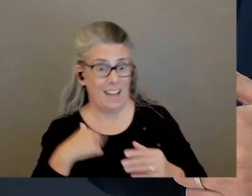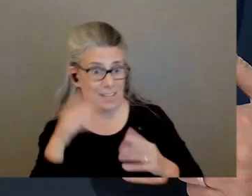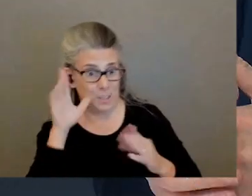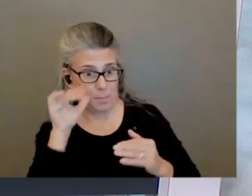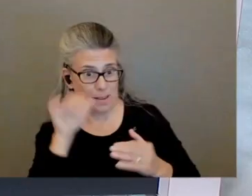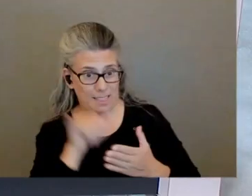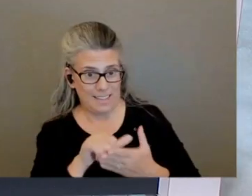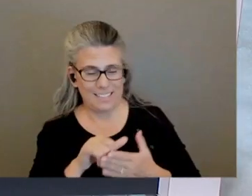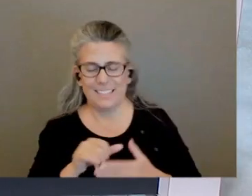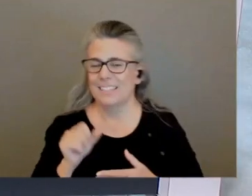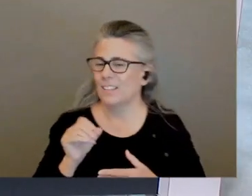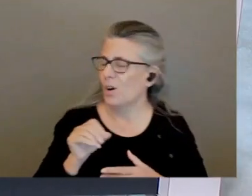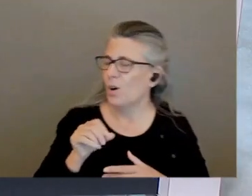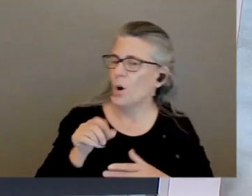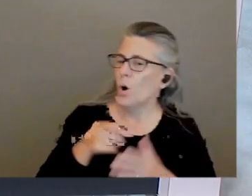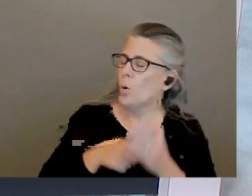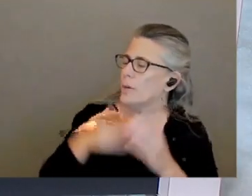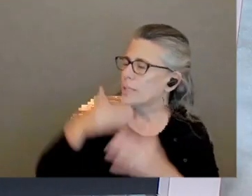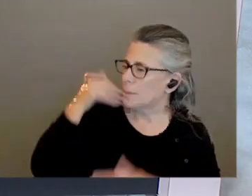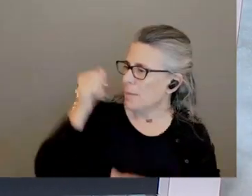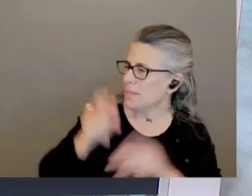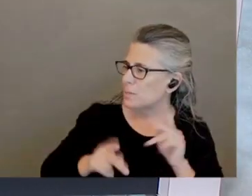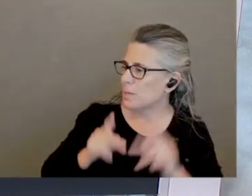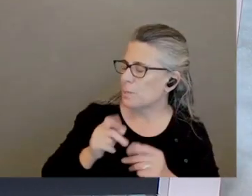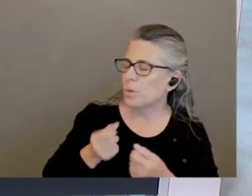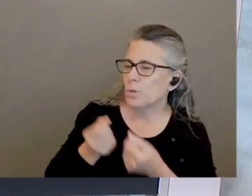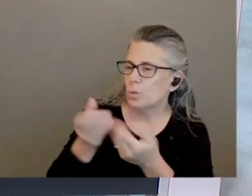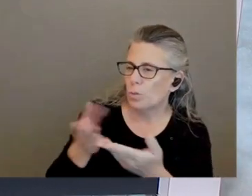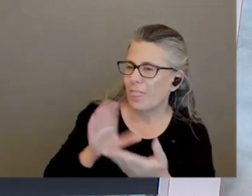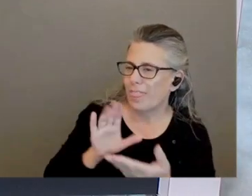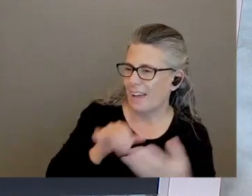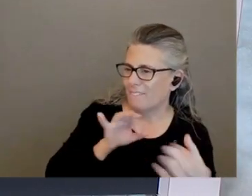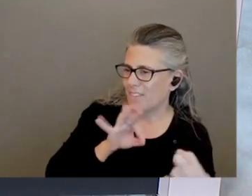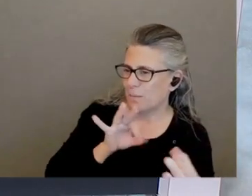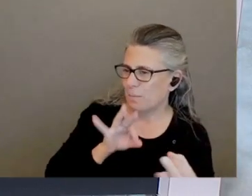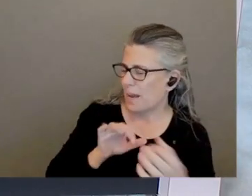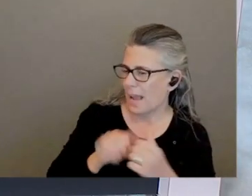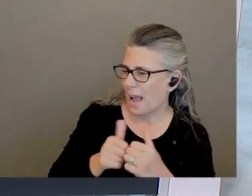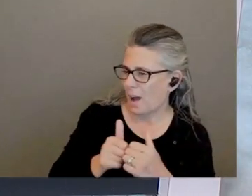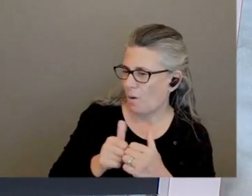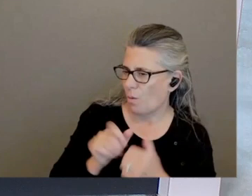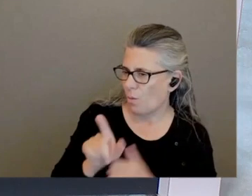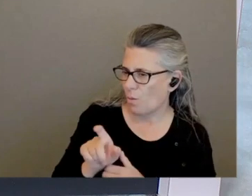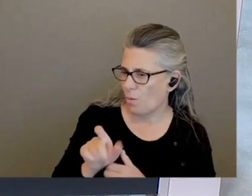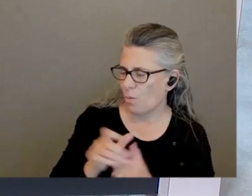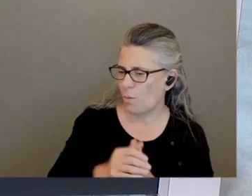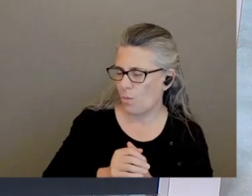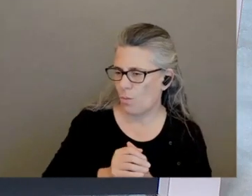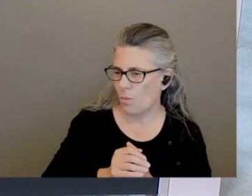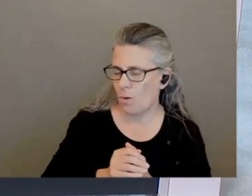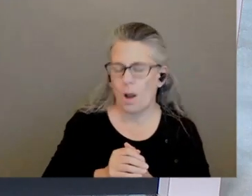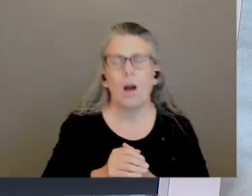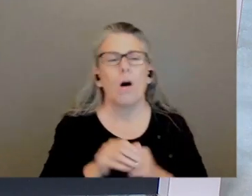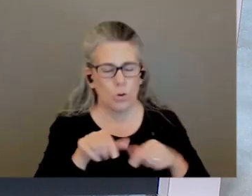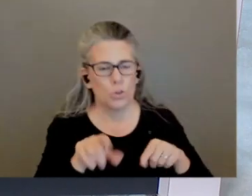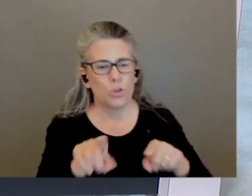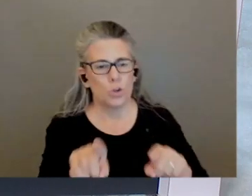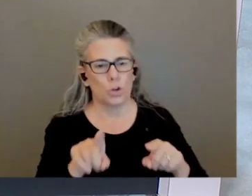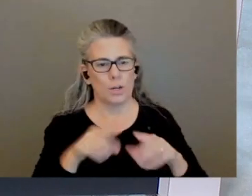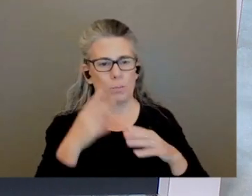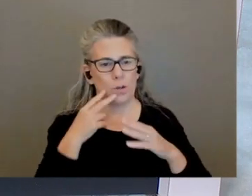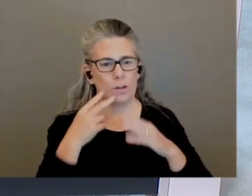What's the best way for people to submit that feedback? So when doing the preview, we will give